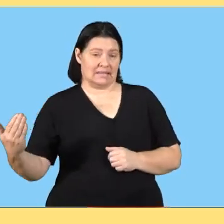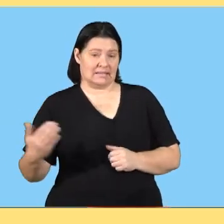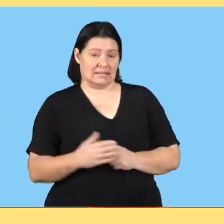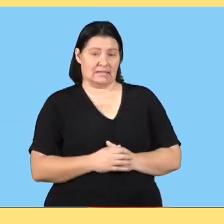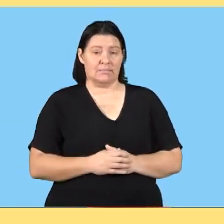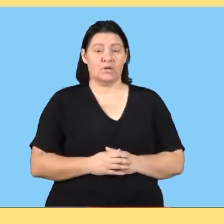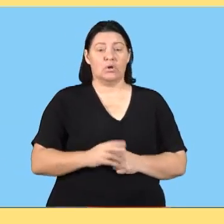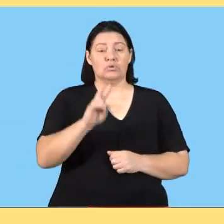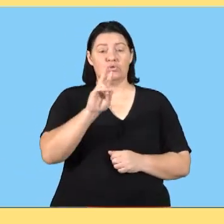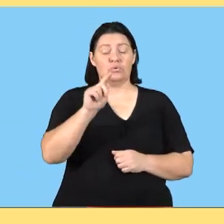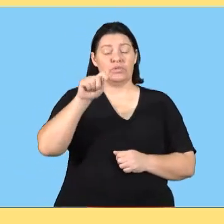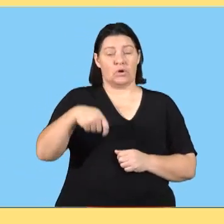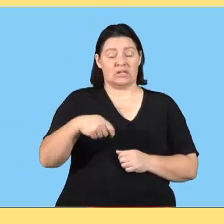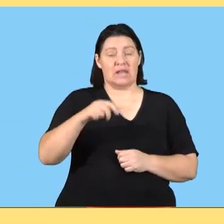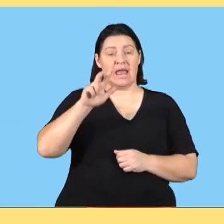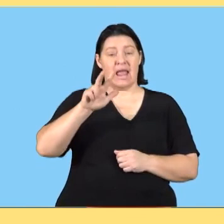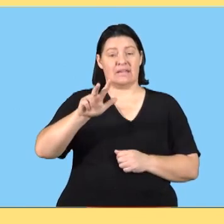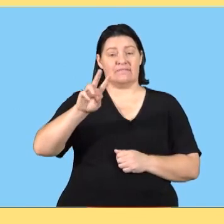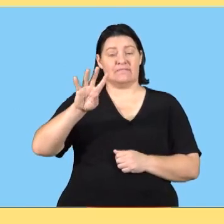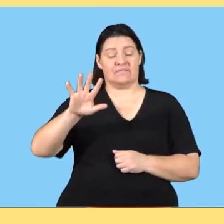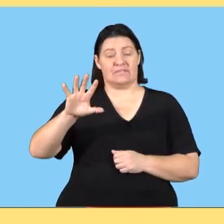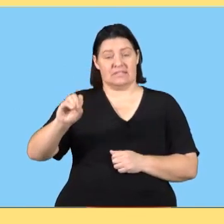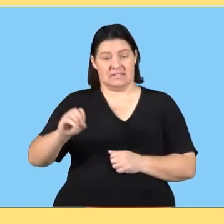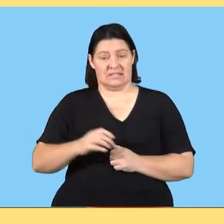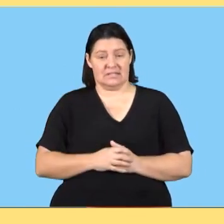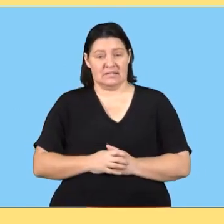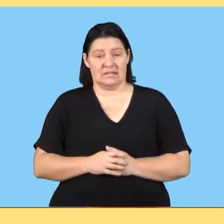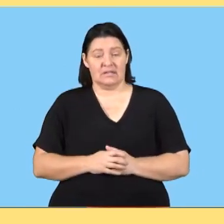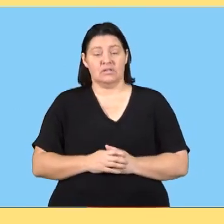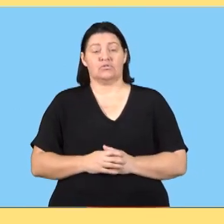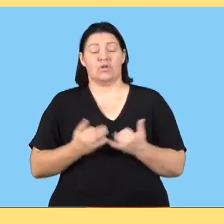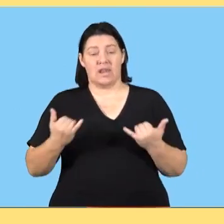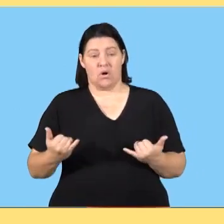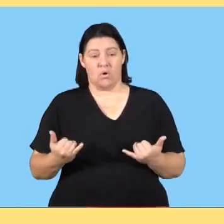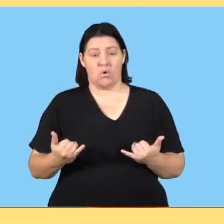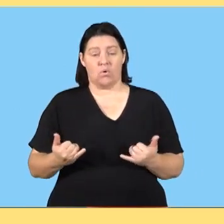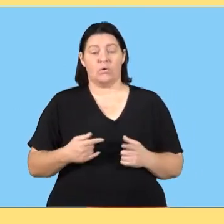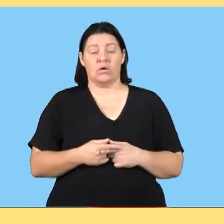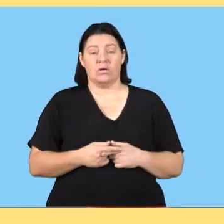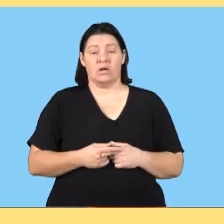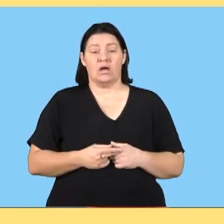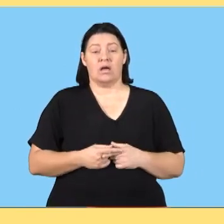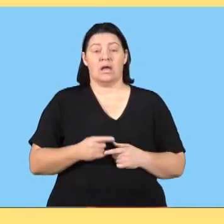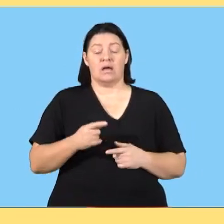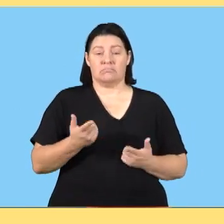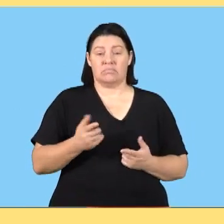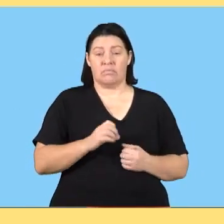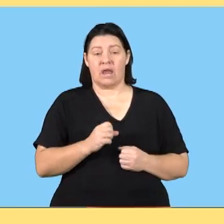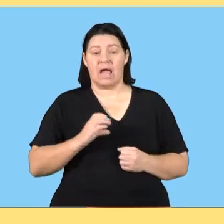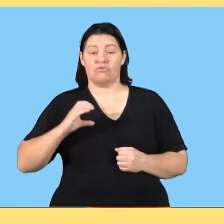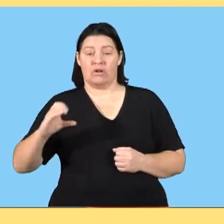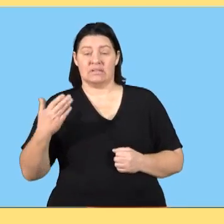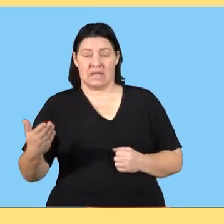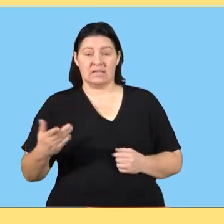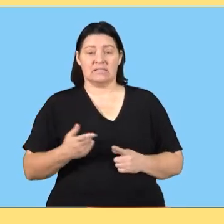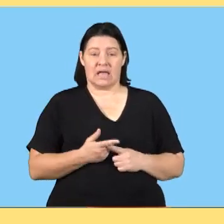side, which is 2,850. So when we come to the debtor's control, we're going to post them onto the credit side,